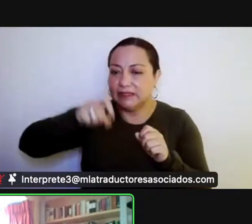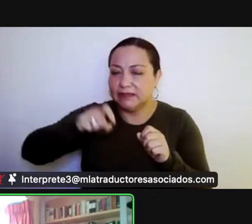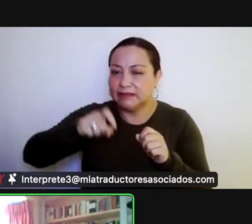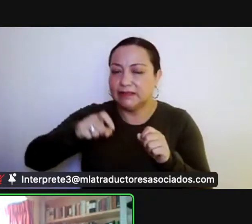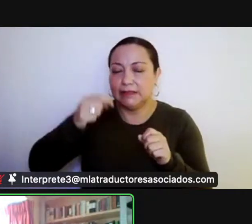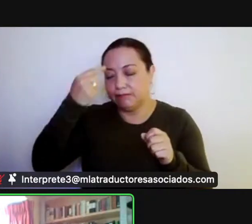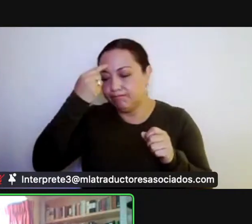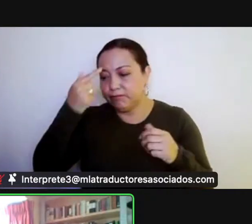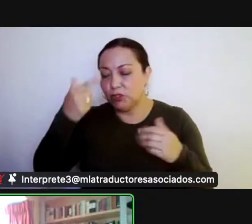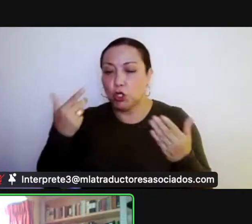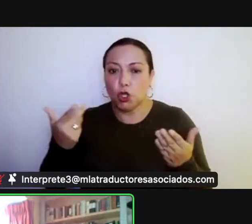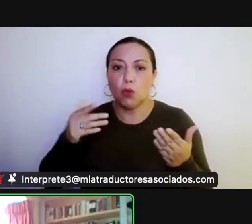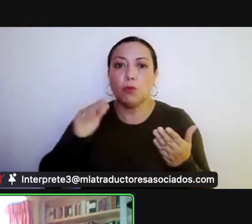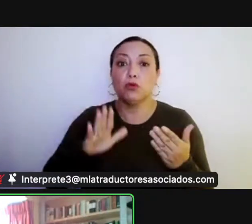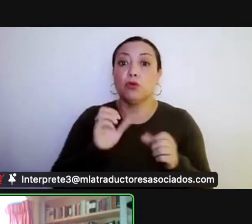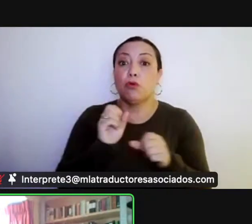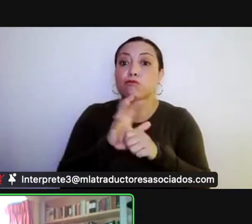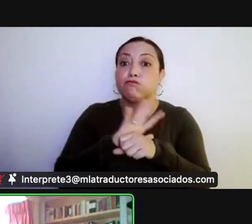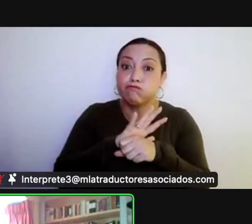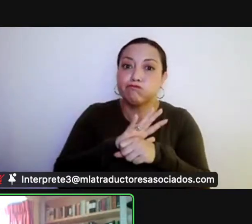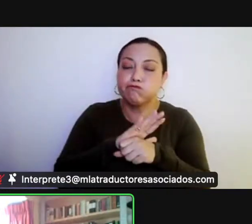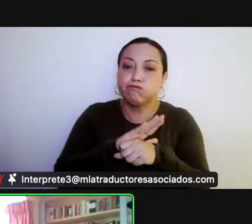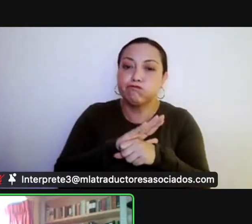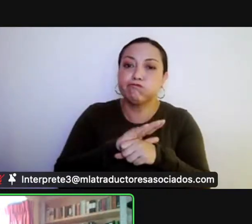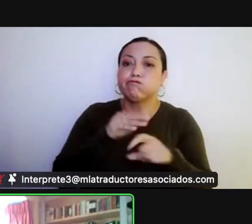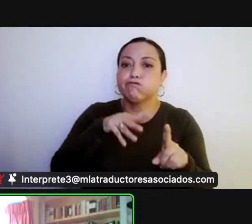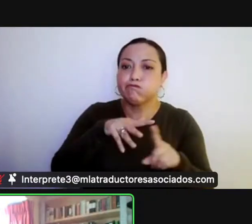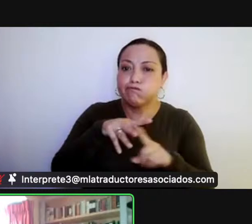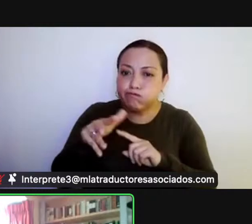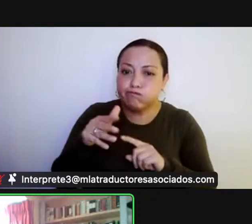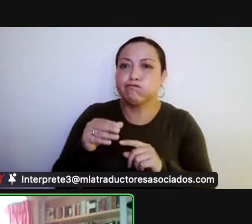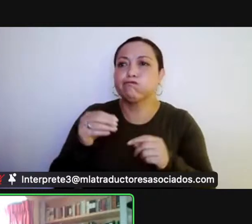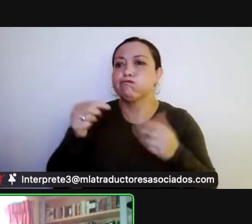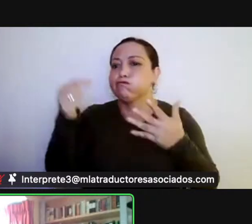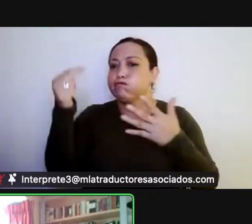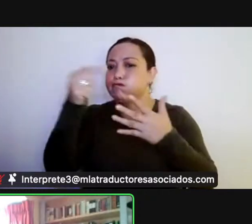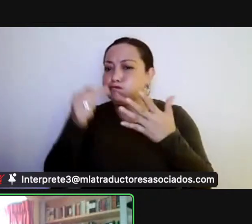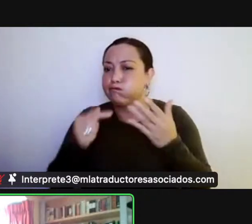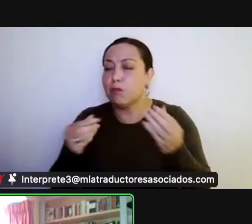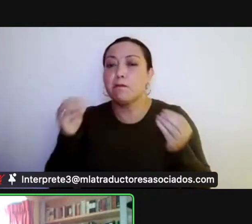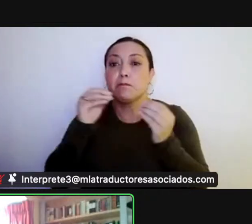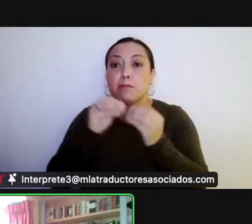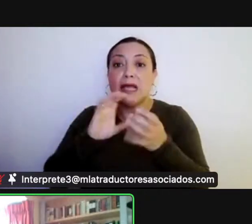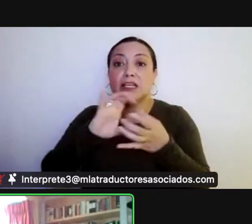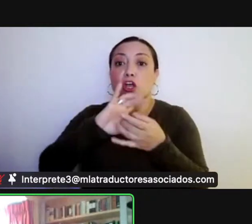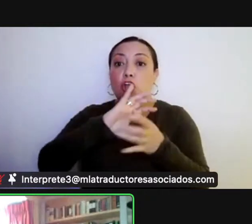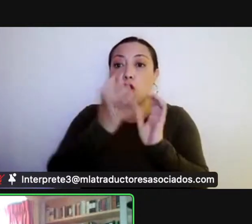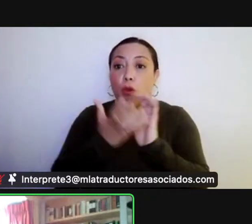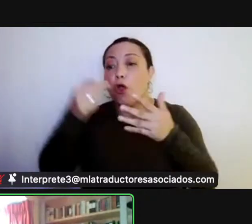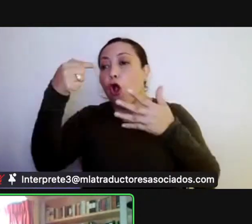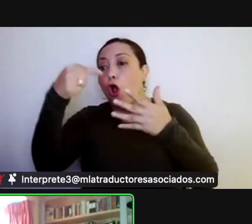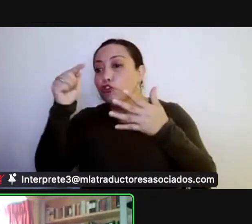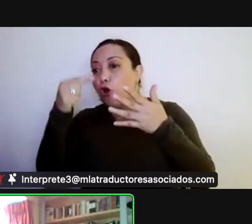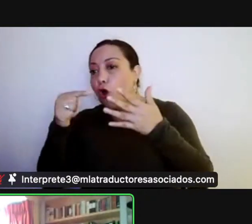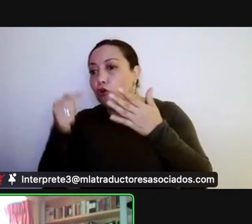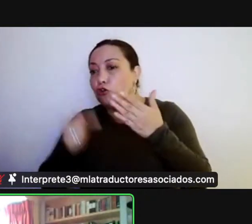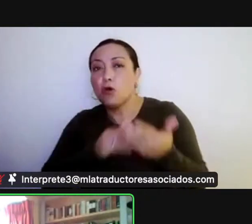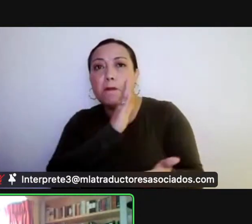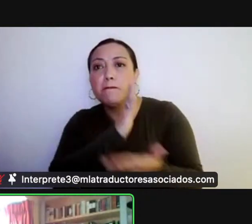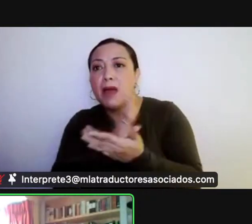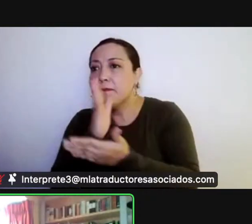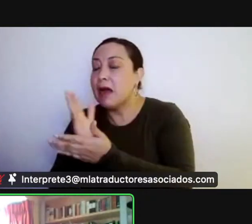and the need to have to face that the